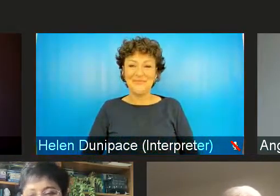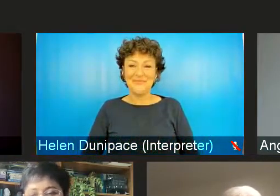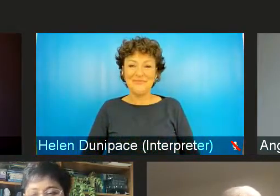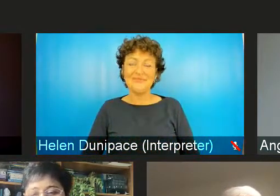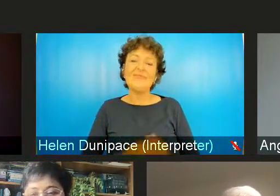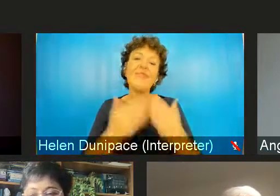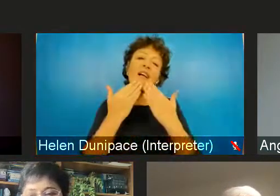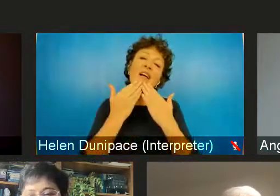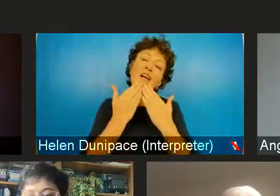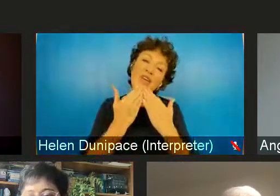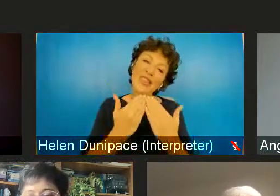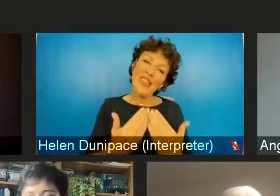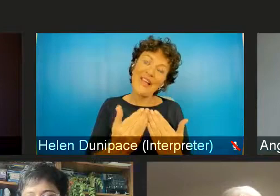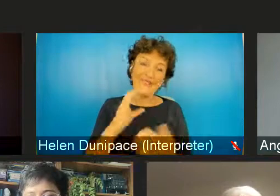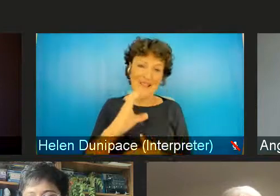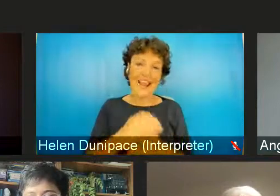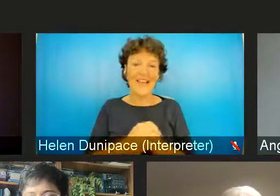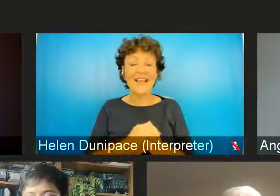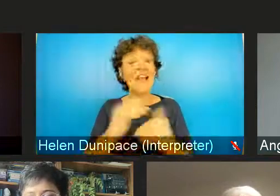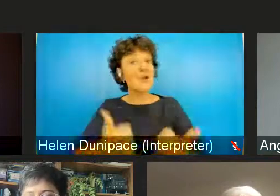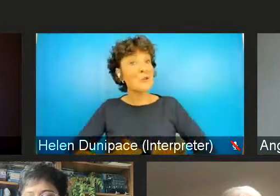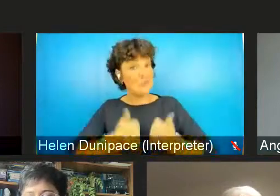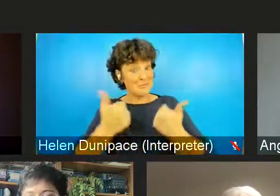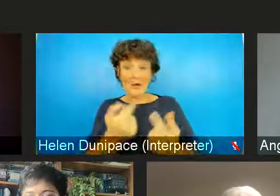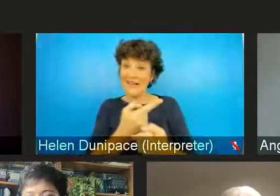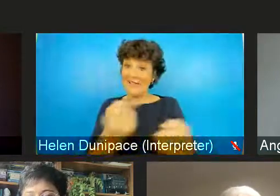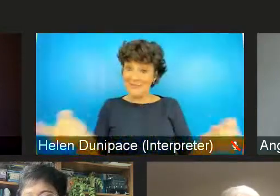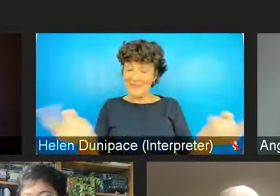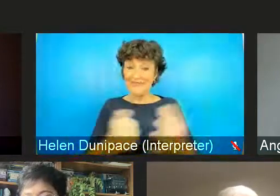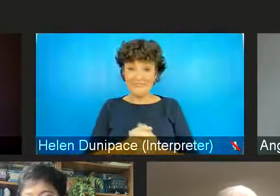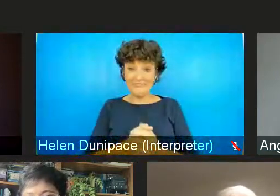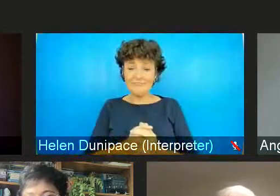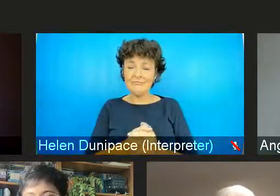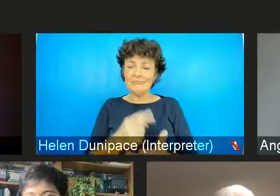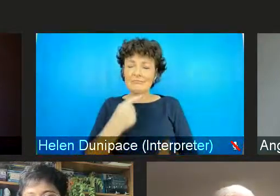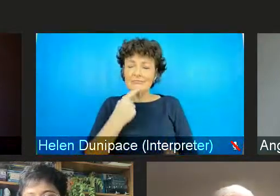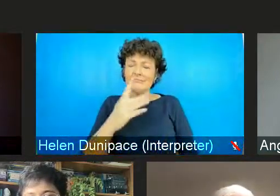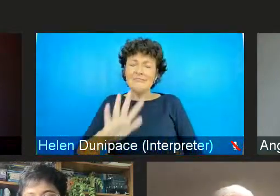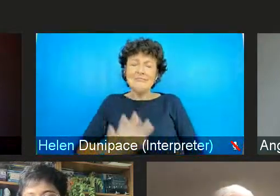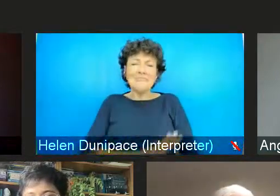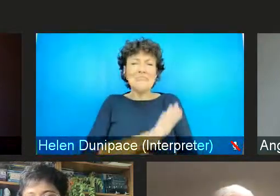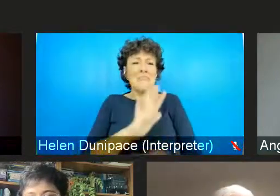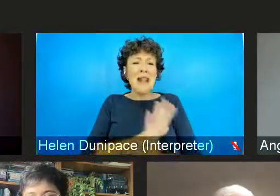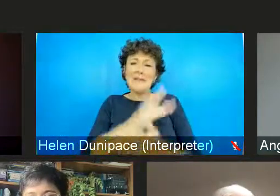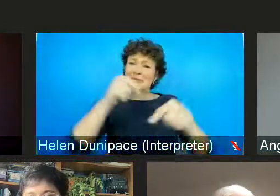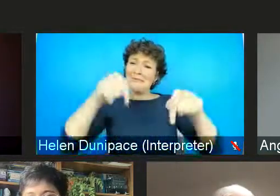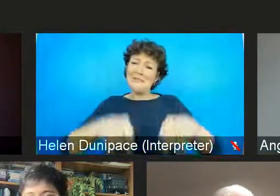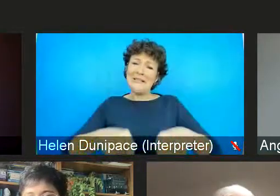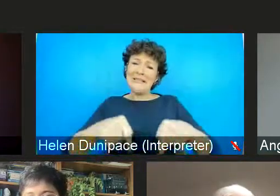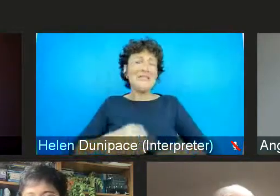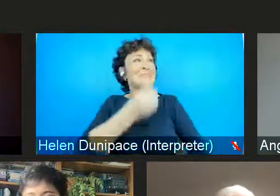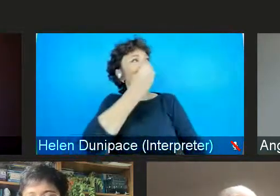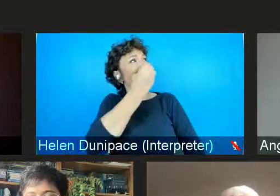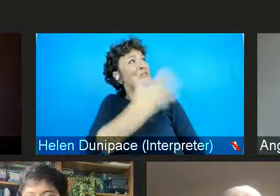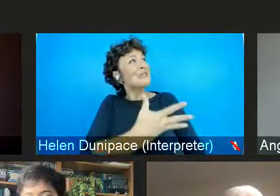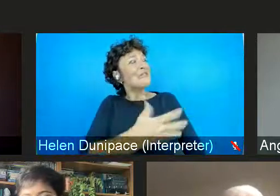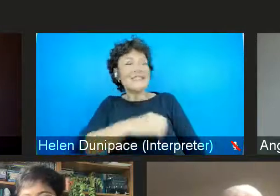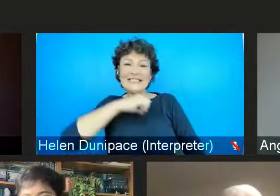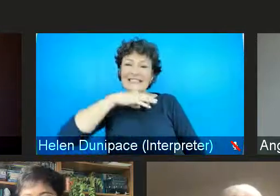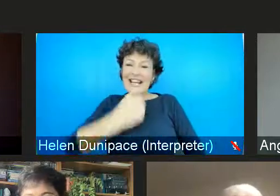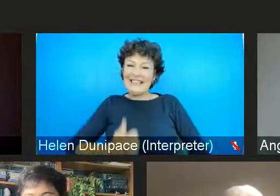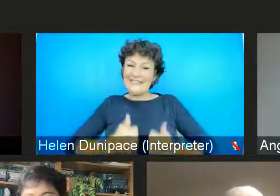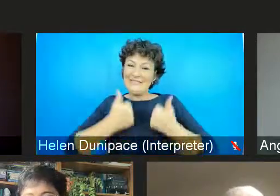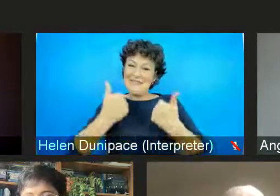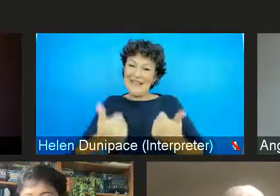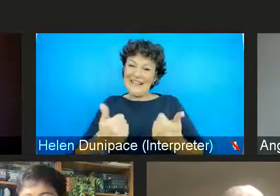Thank you. Thank you, Claire. And good morning, everyone. It's a pleasure to be here. Lovely Saturday morning, and I hope you are